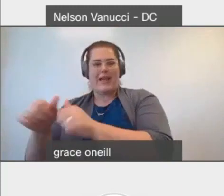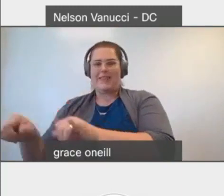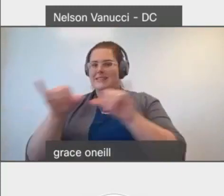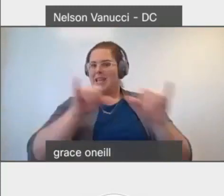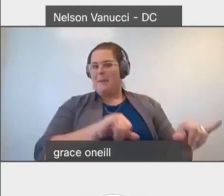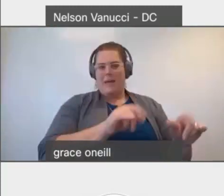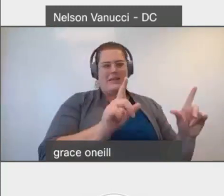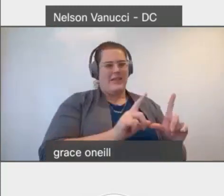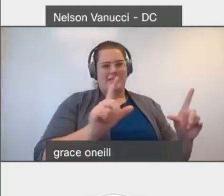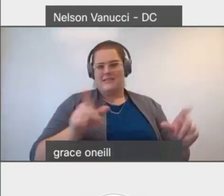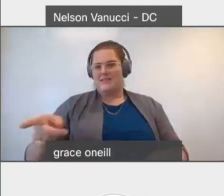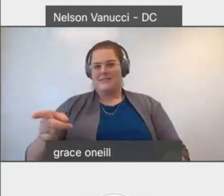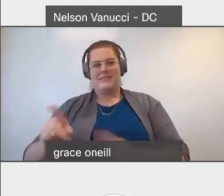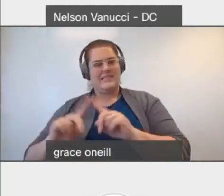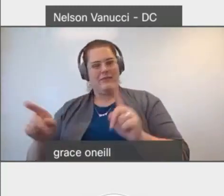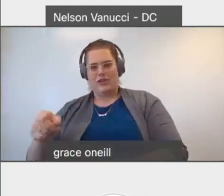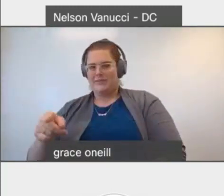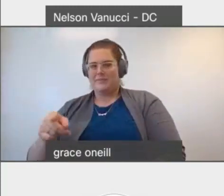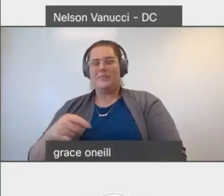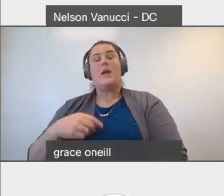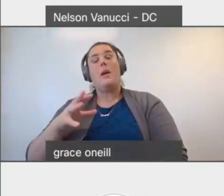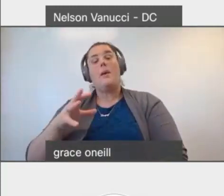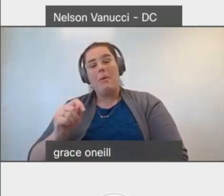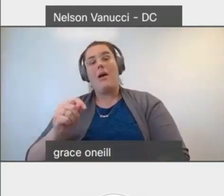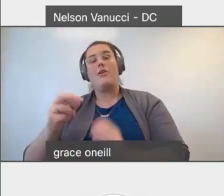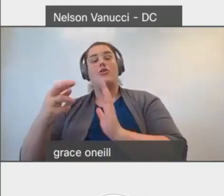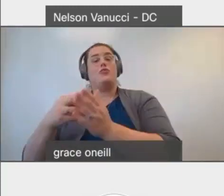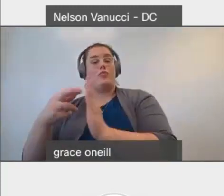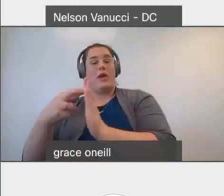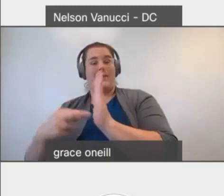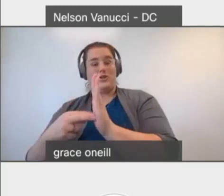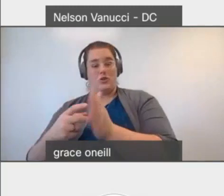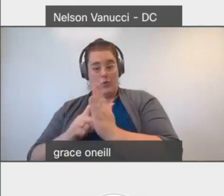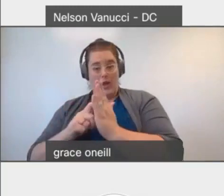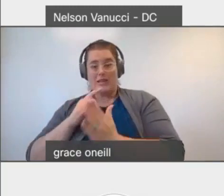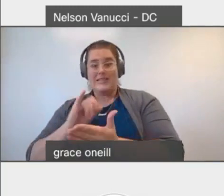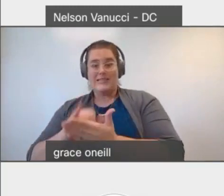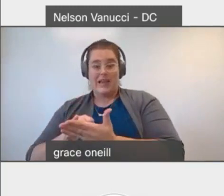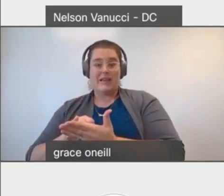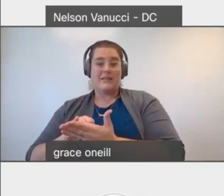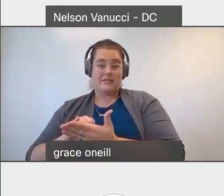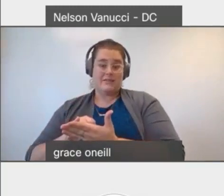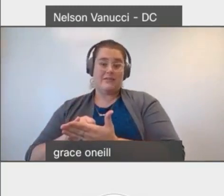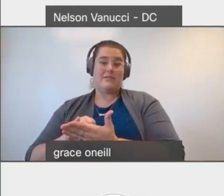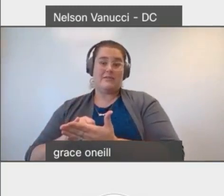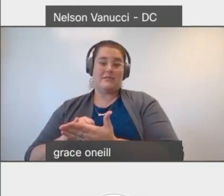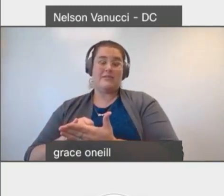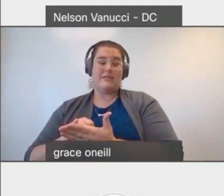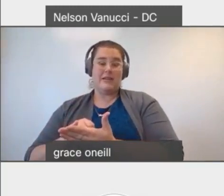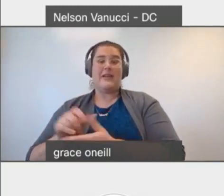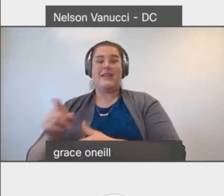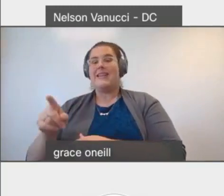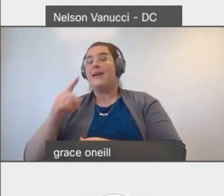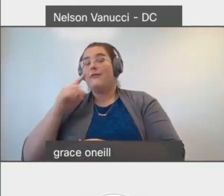But what the regulation requires is that for unlicensed persons, they must